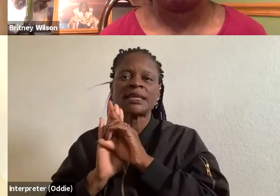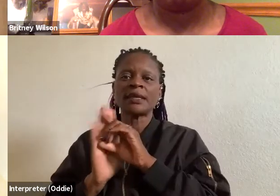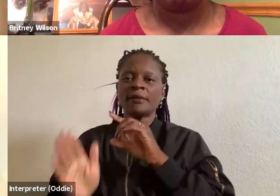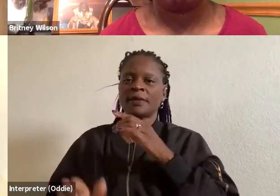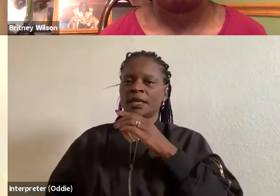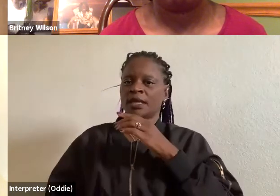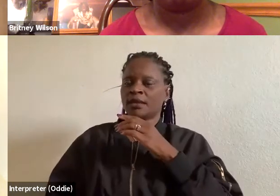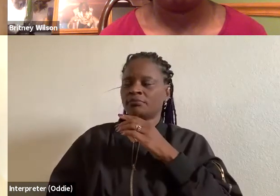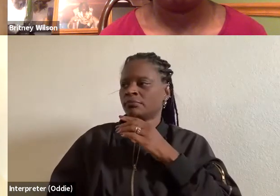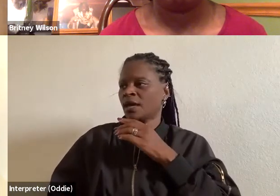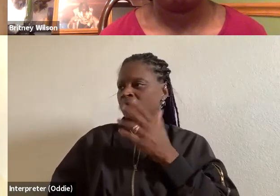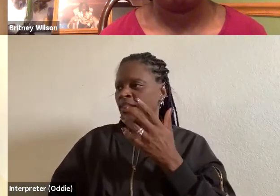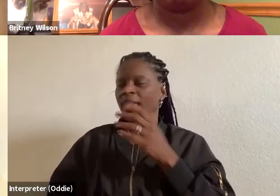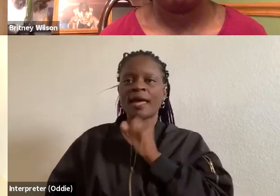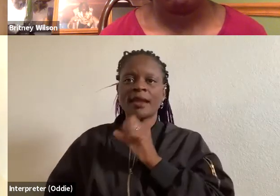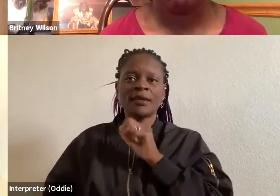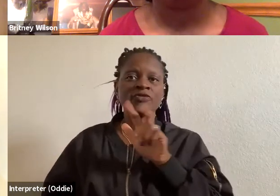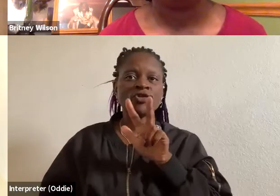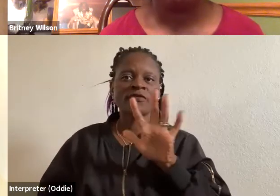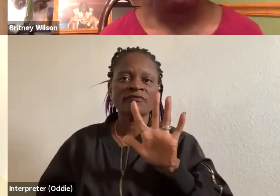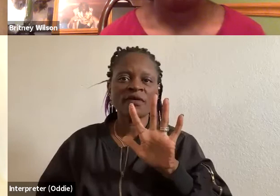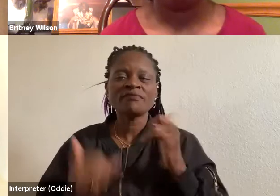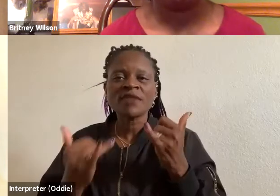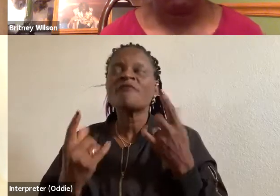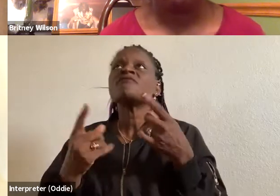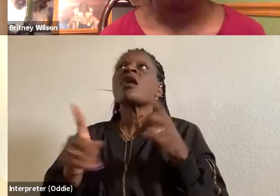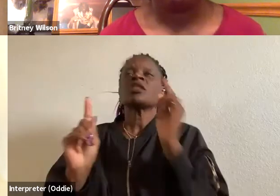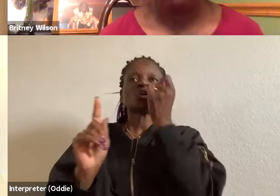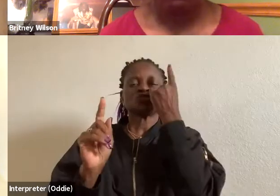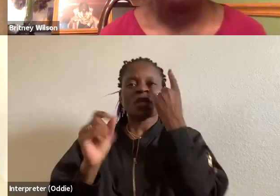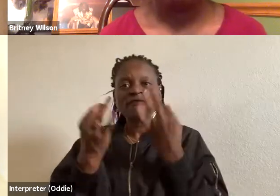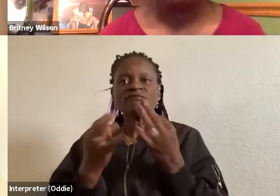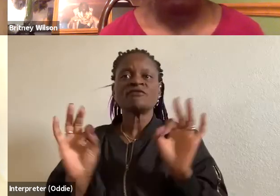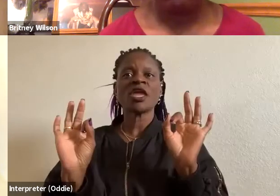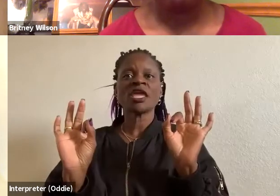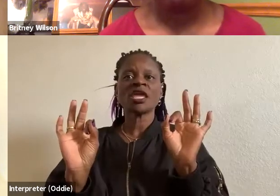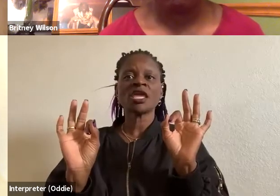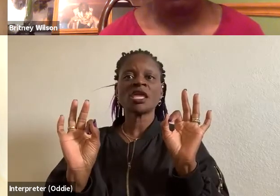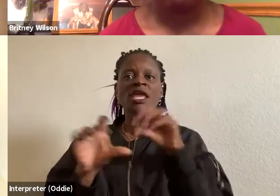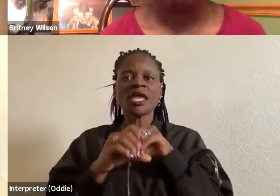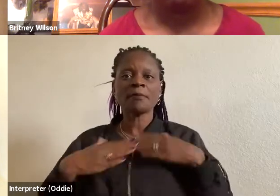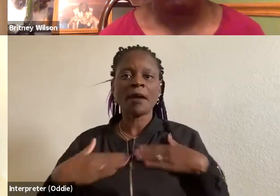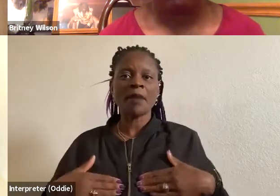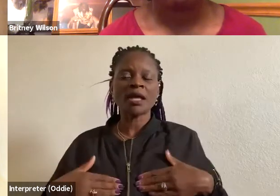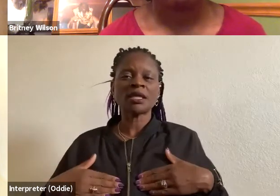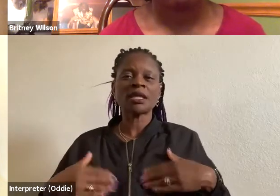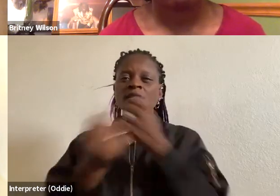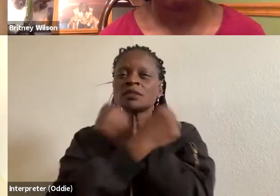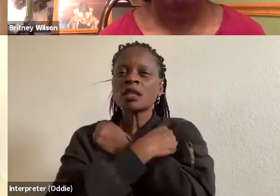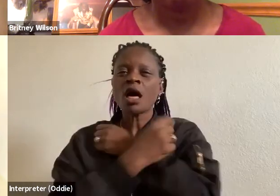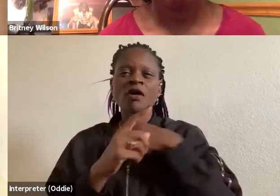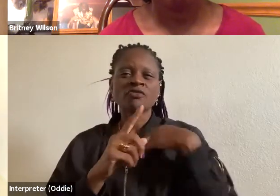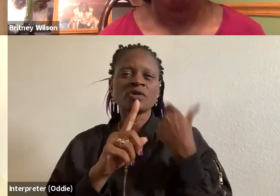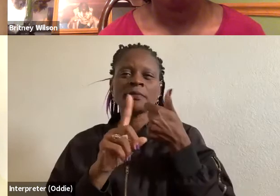I'm understanding what it's like to be free in this body, you know, and being confident, loving myself, you know, being